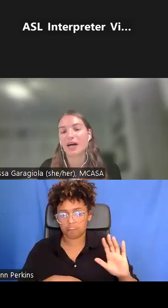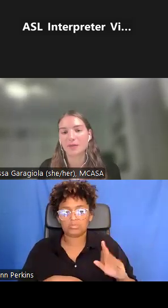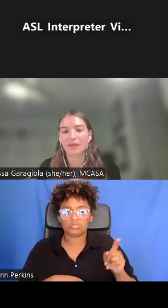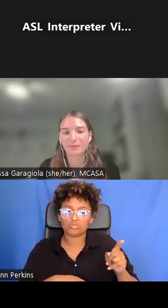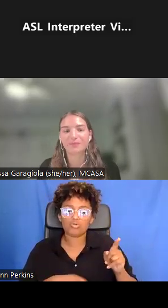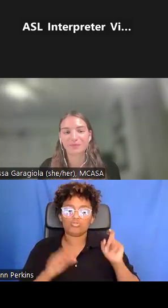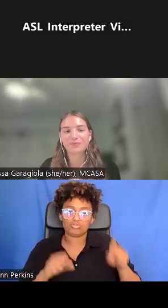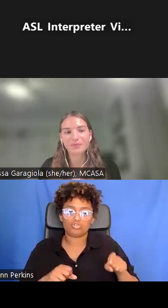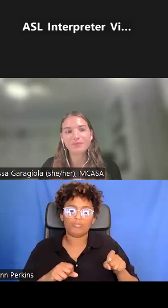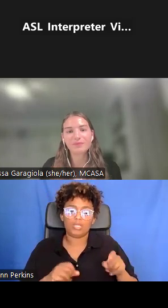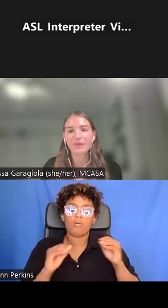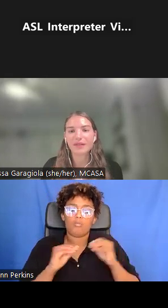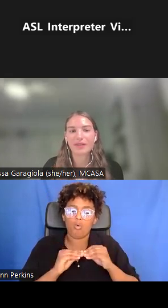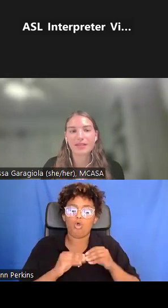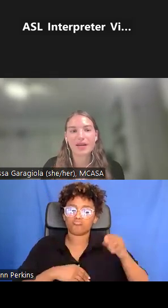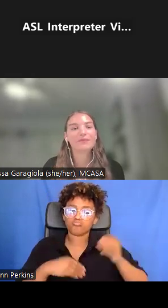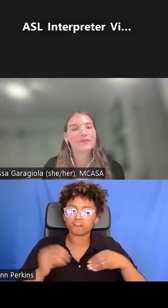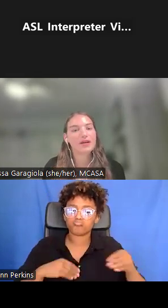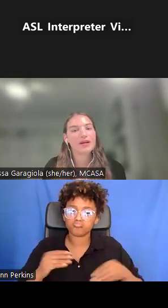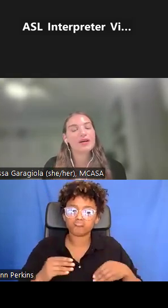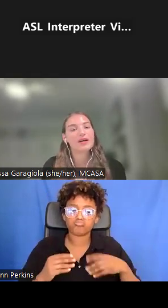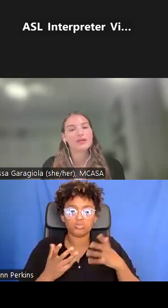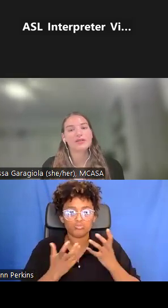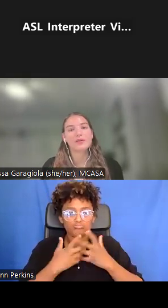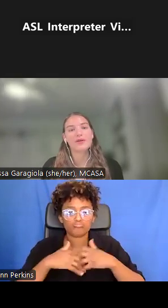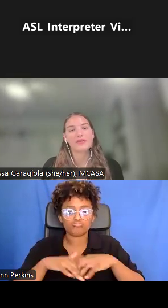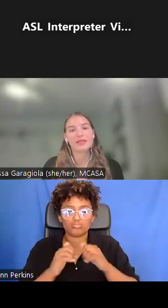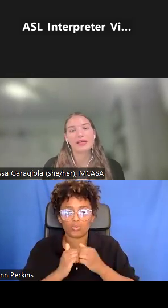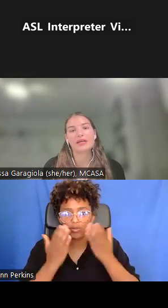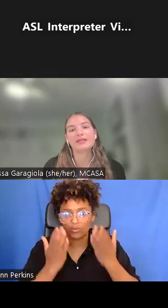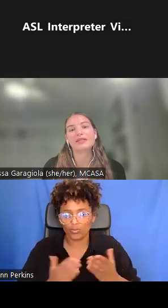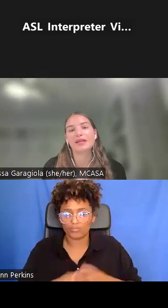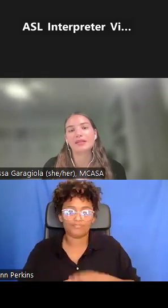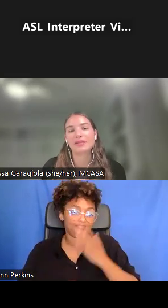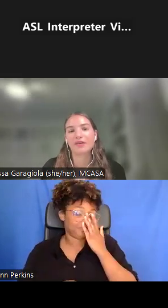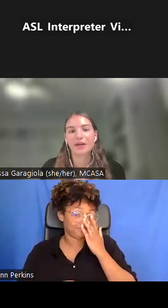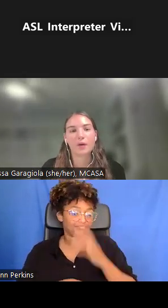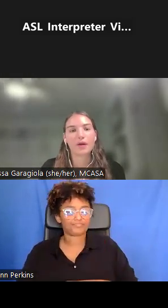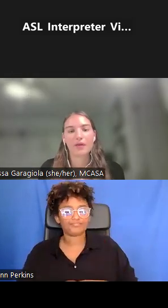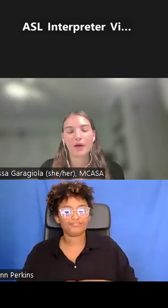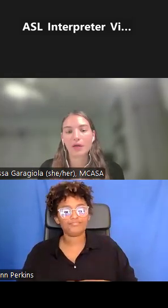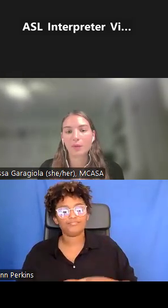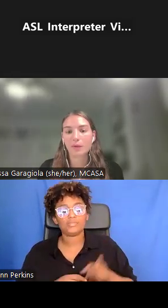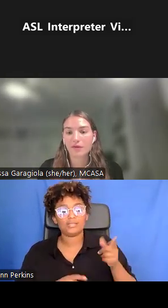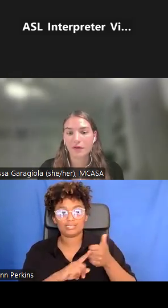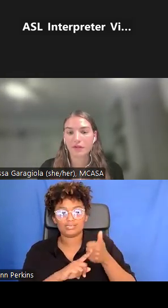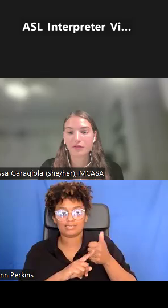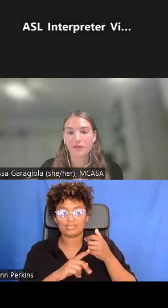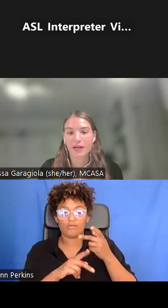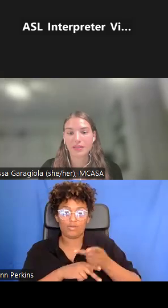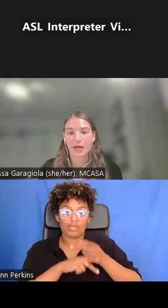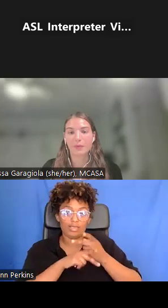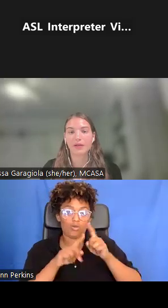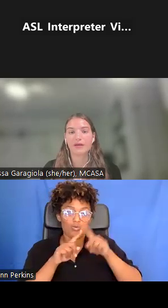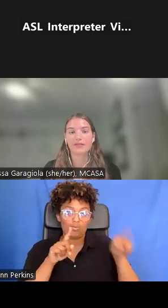breathing document. Next slide. So this is the self-care wheel that we will be referring to